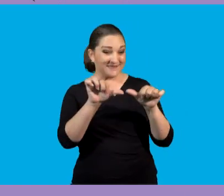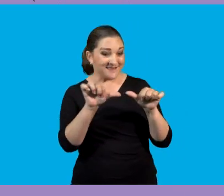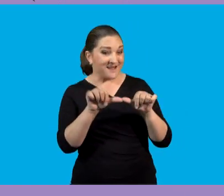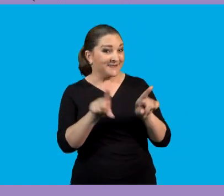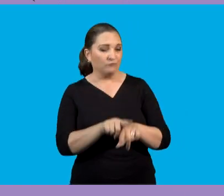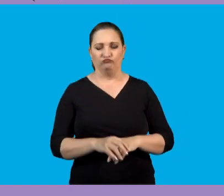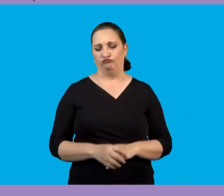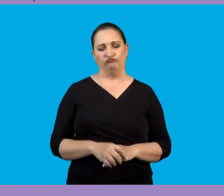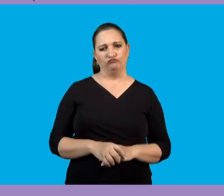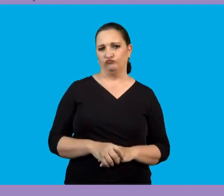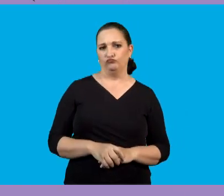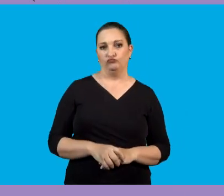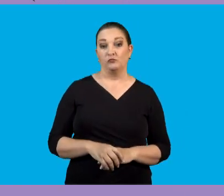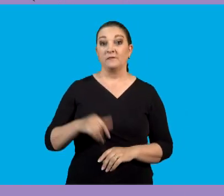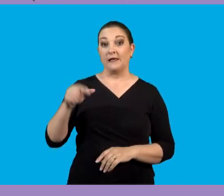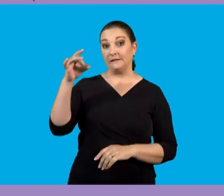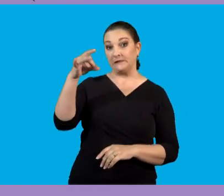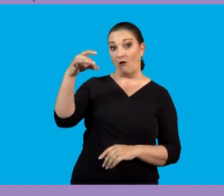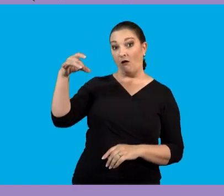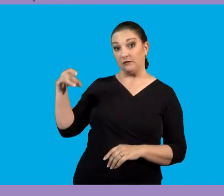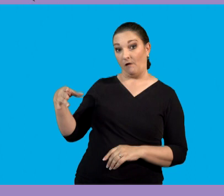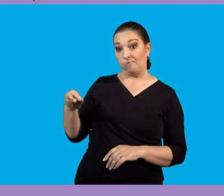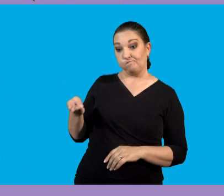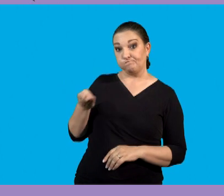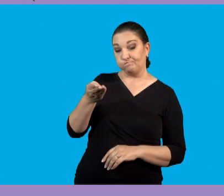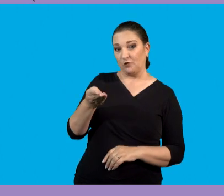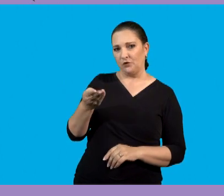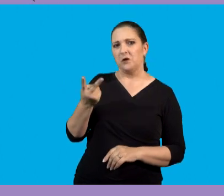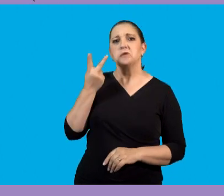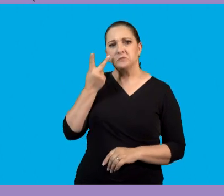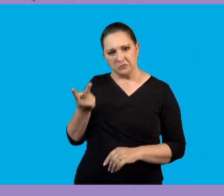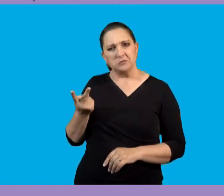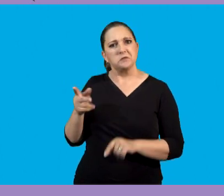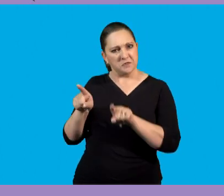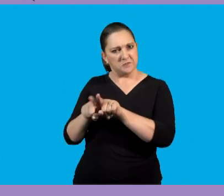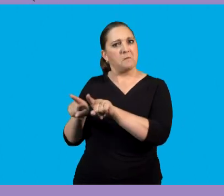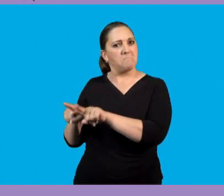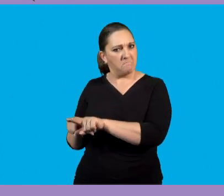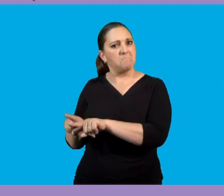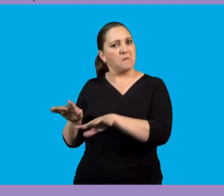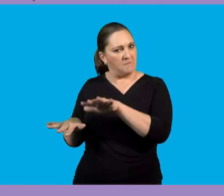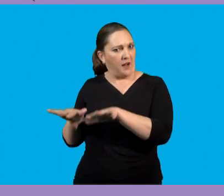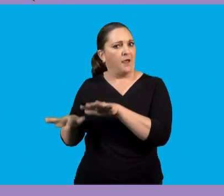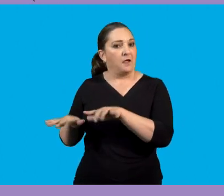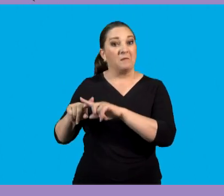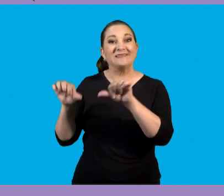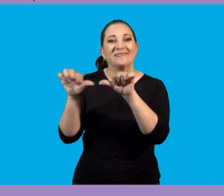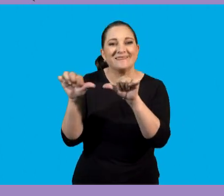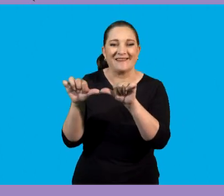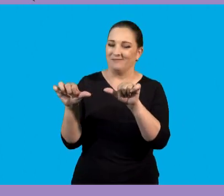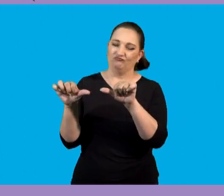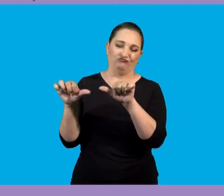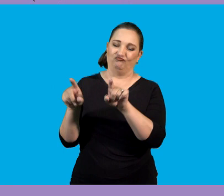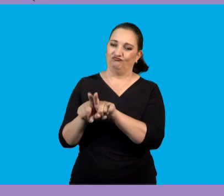same size. And of course, we have two stars here that look the same, but have different sizes. So that